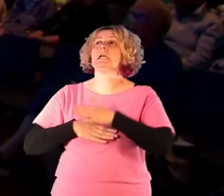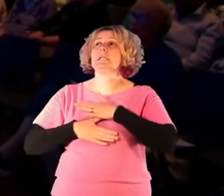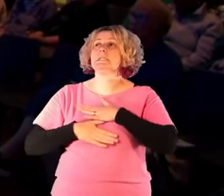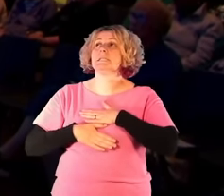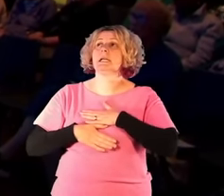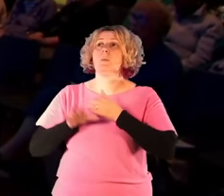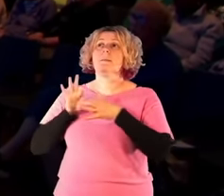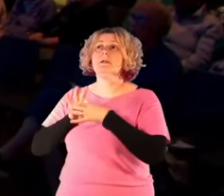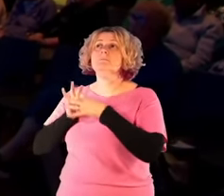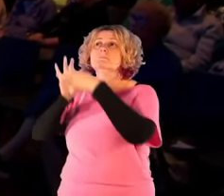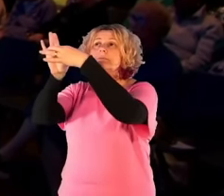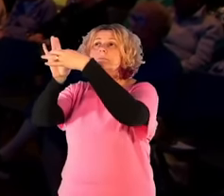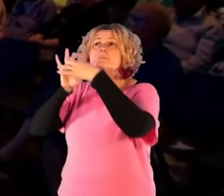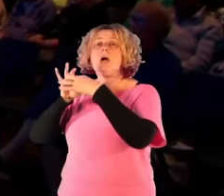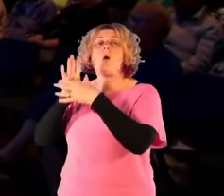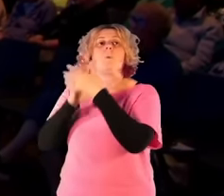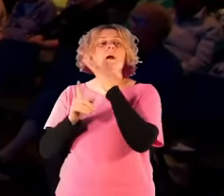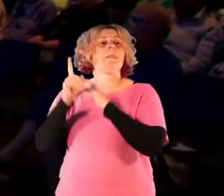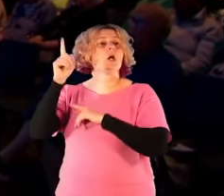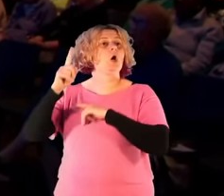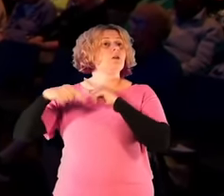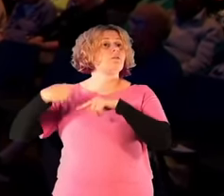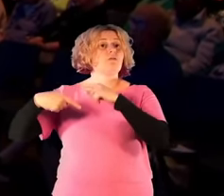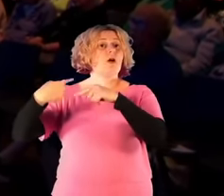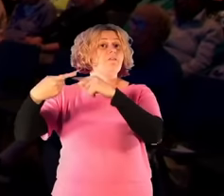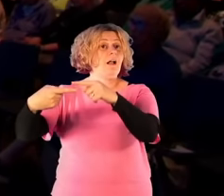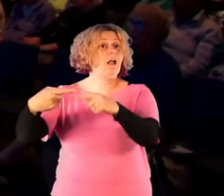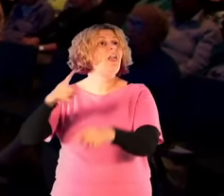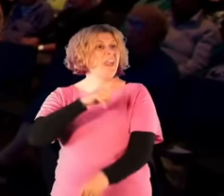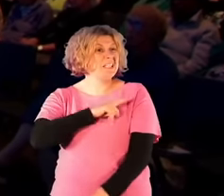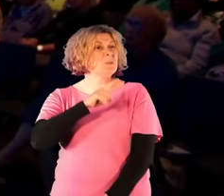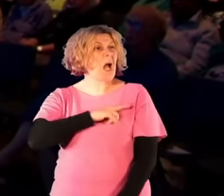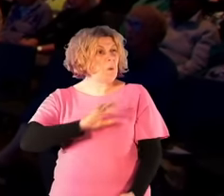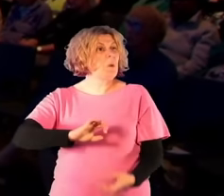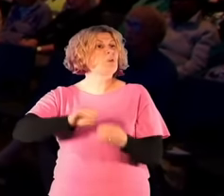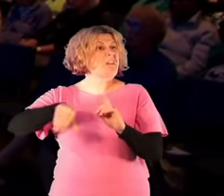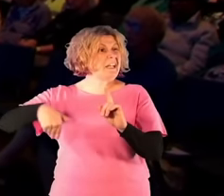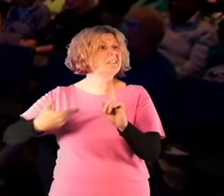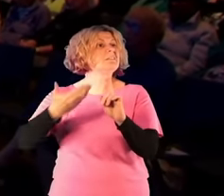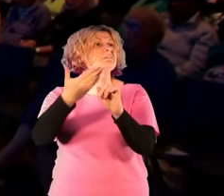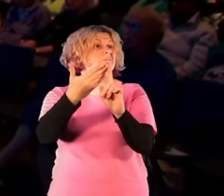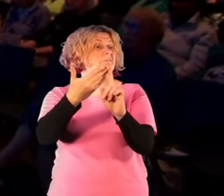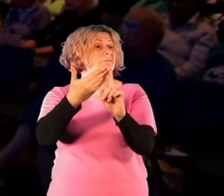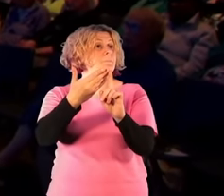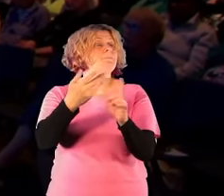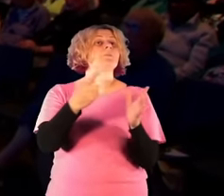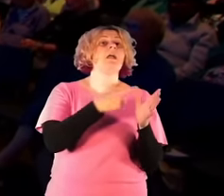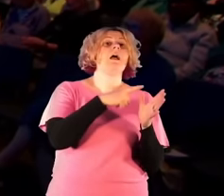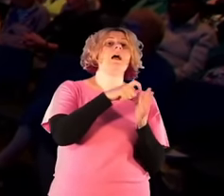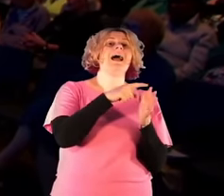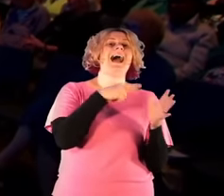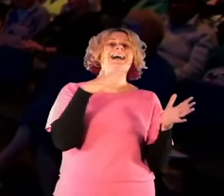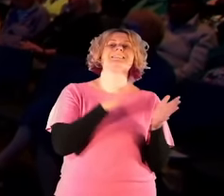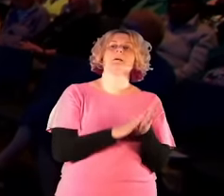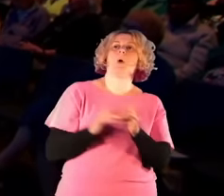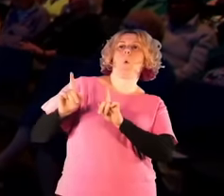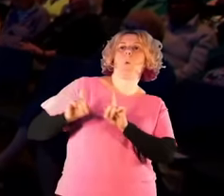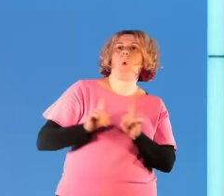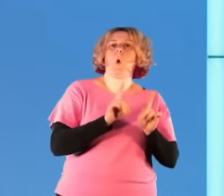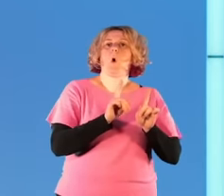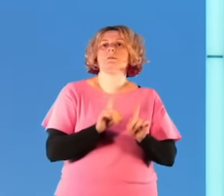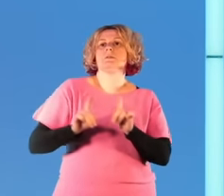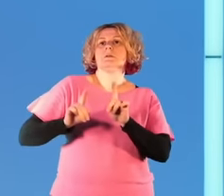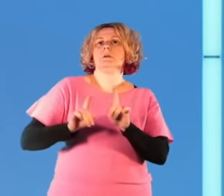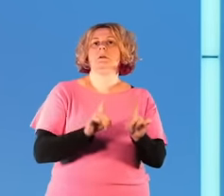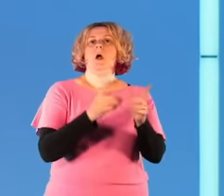a relationship with God forever. That's what we were made for. Adam walked with God in the cool of the day. And the tragedy of